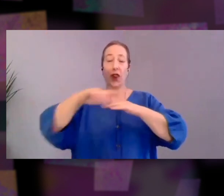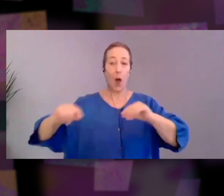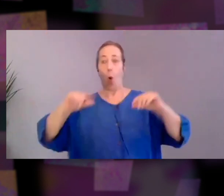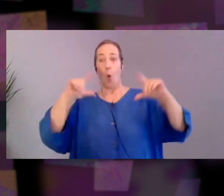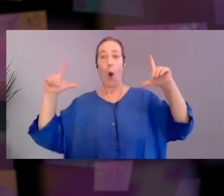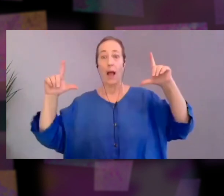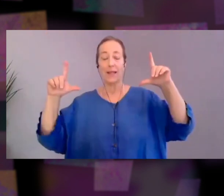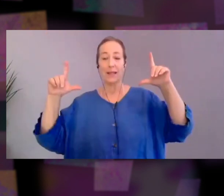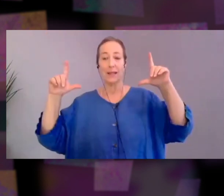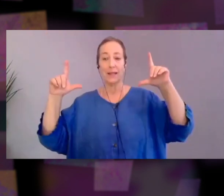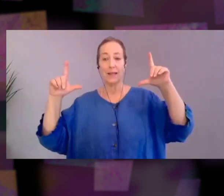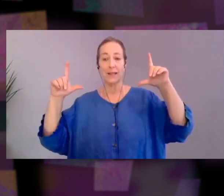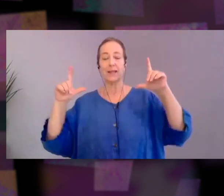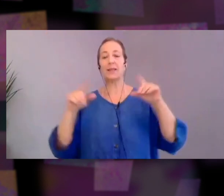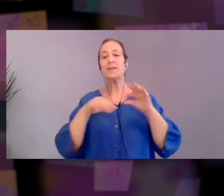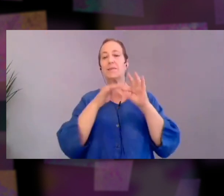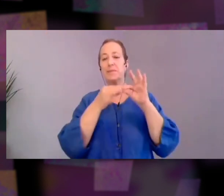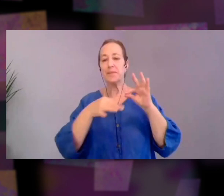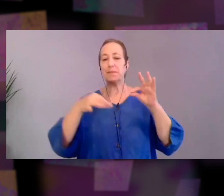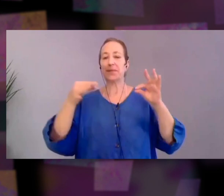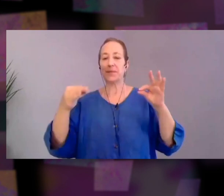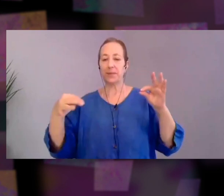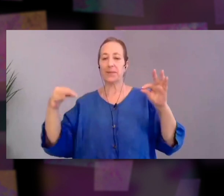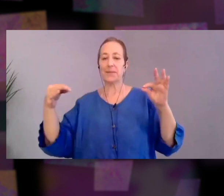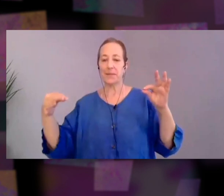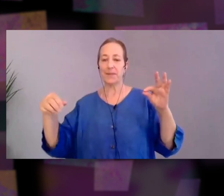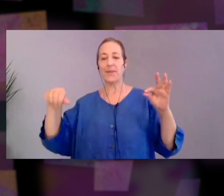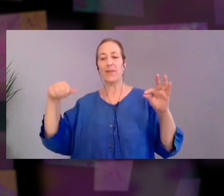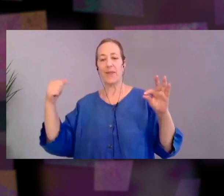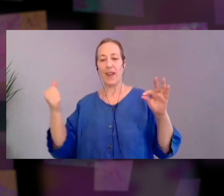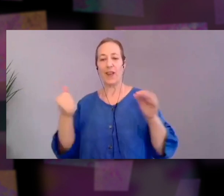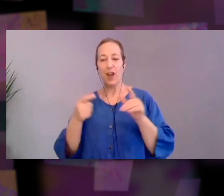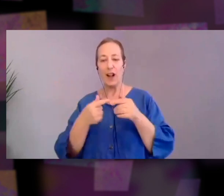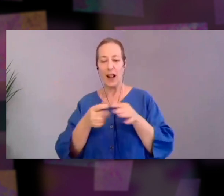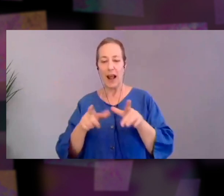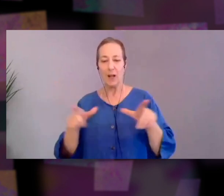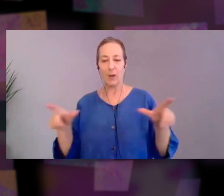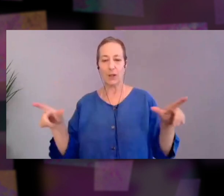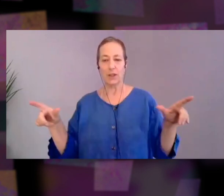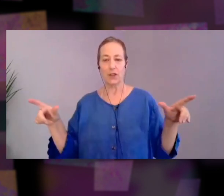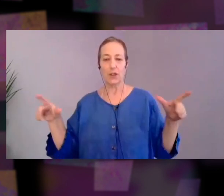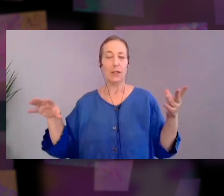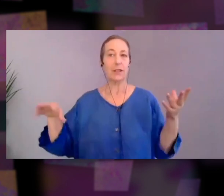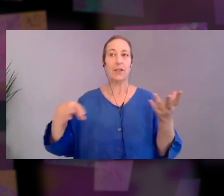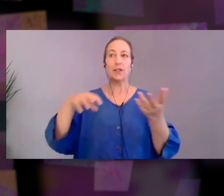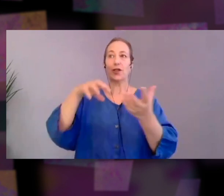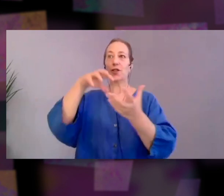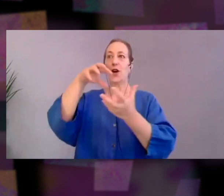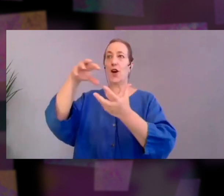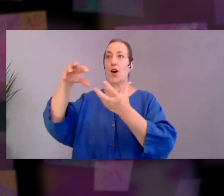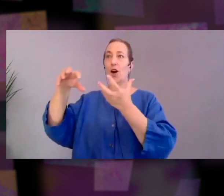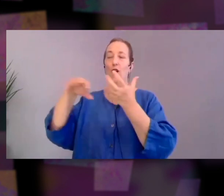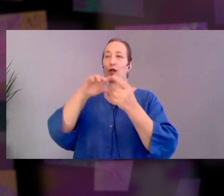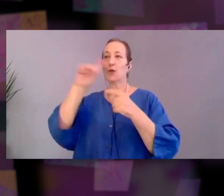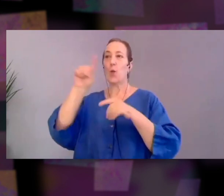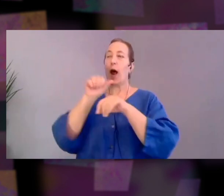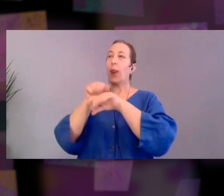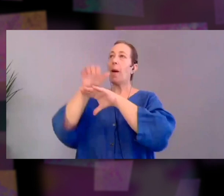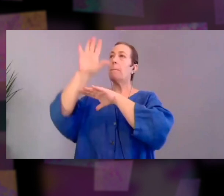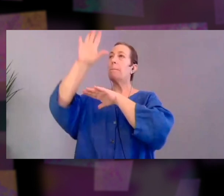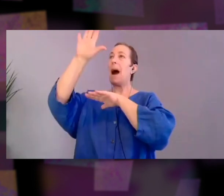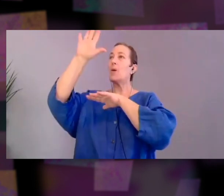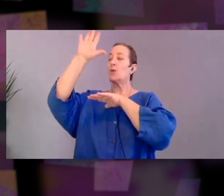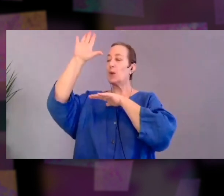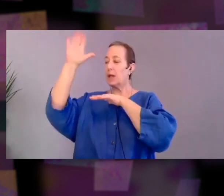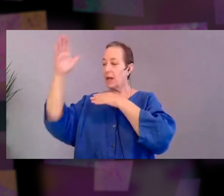Ualaka uka ualake kai. It stirs where the mountain meets the sea. Akahi